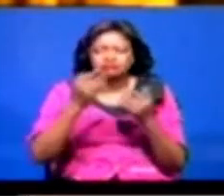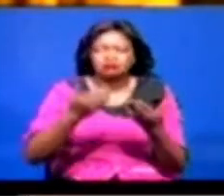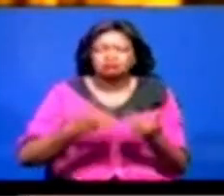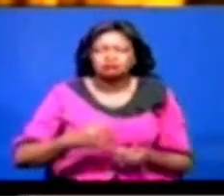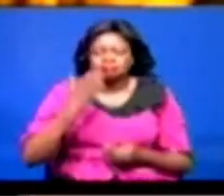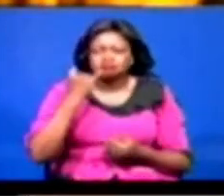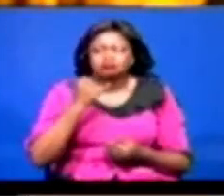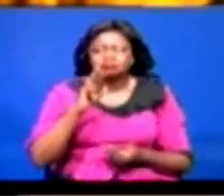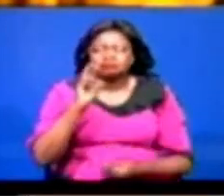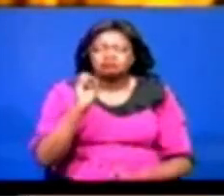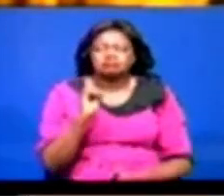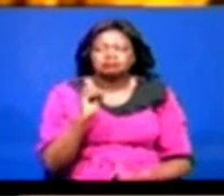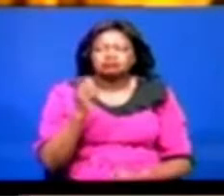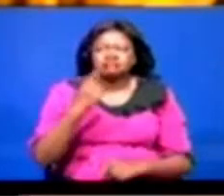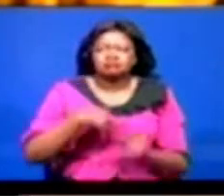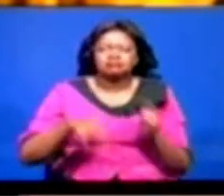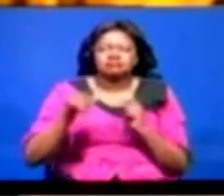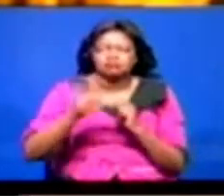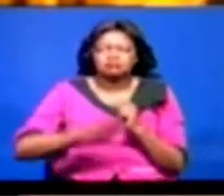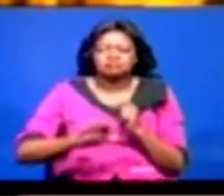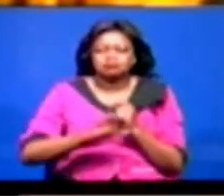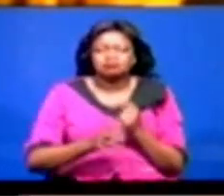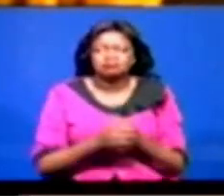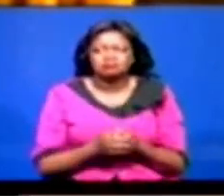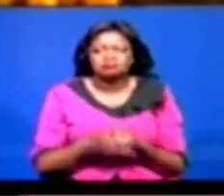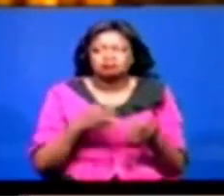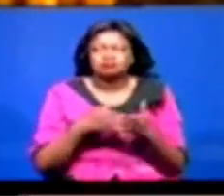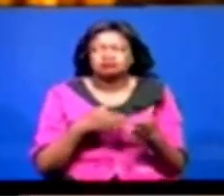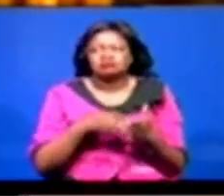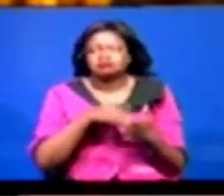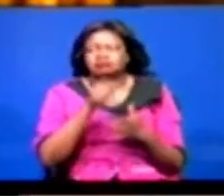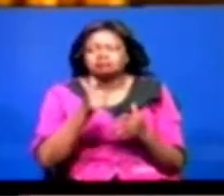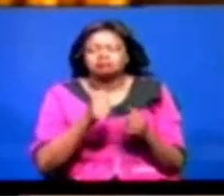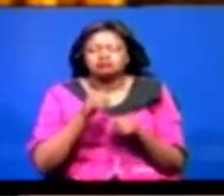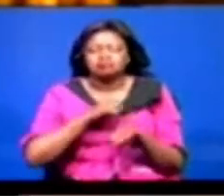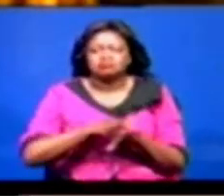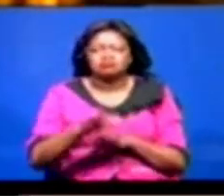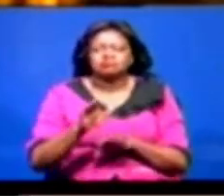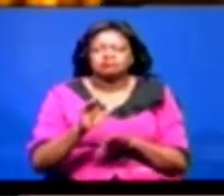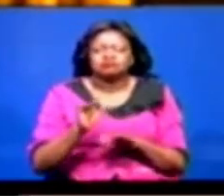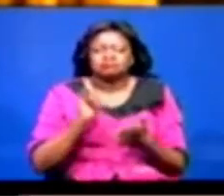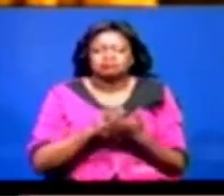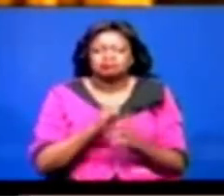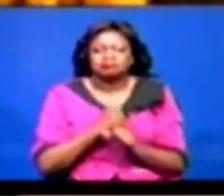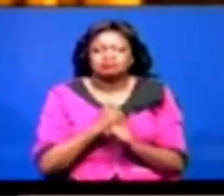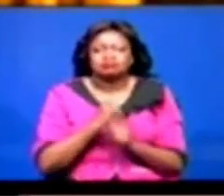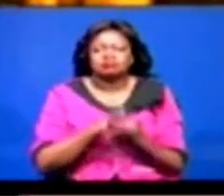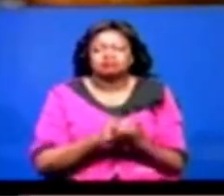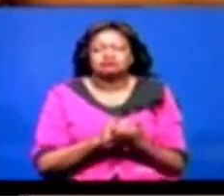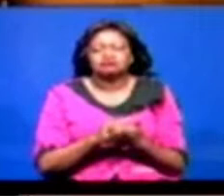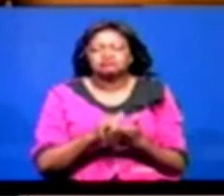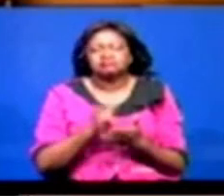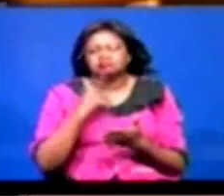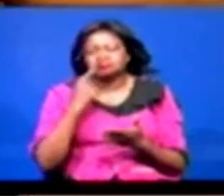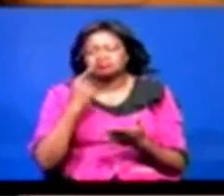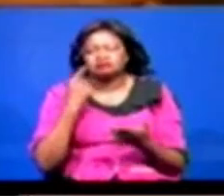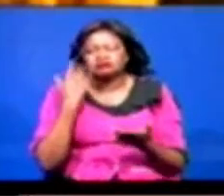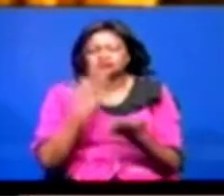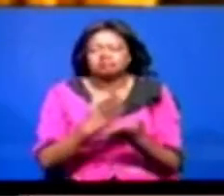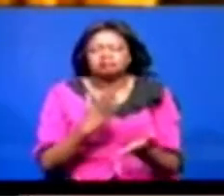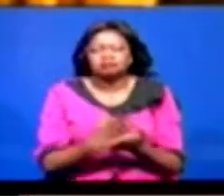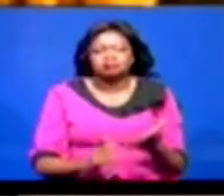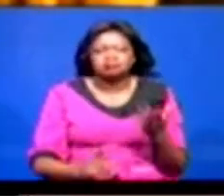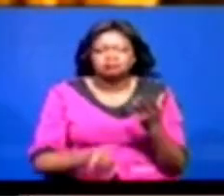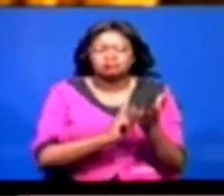returning officer from the constituencies against the ones which have been transmitted. That's the exercise that is called verification. Tallying is aggregating, is adding